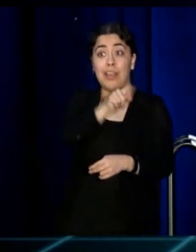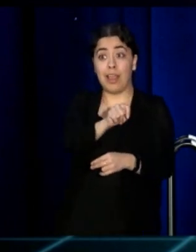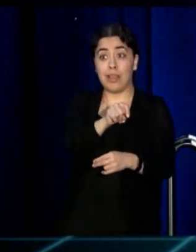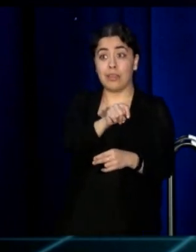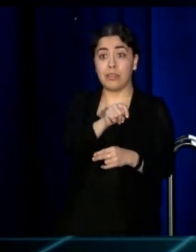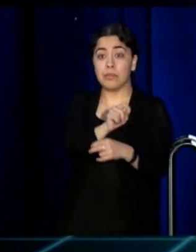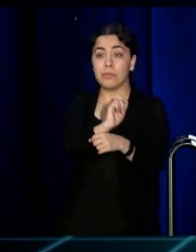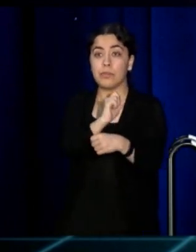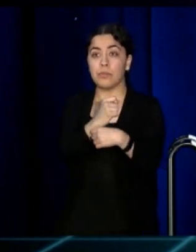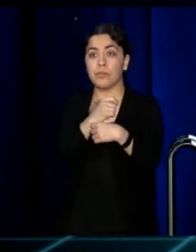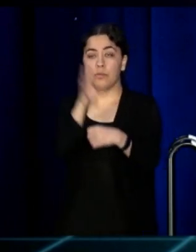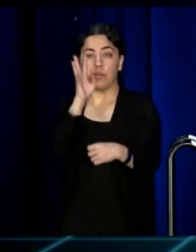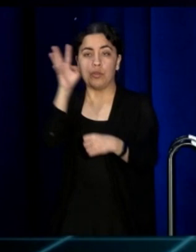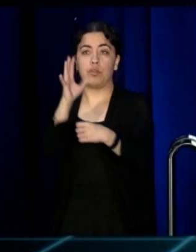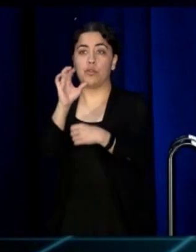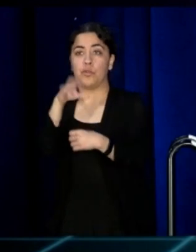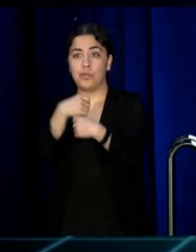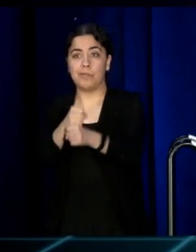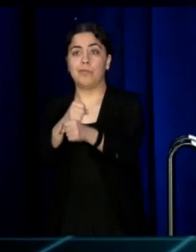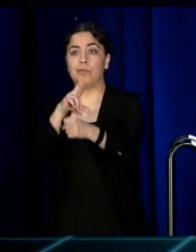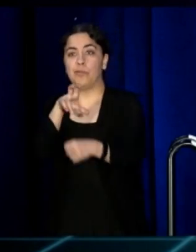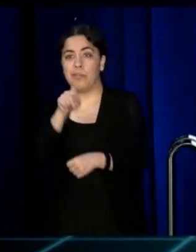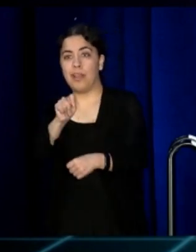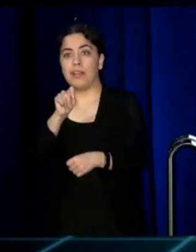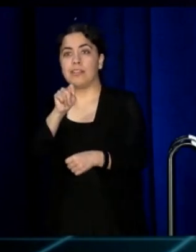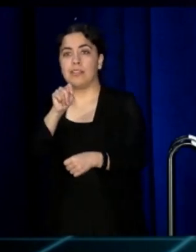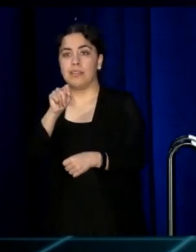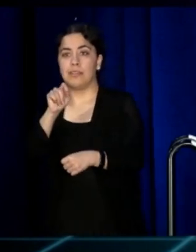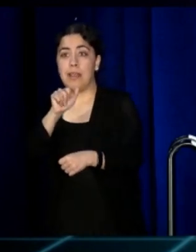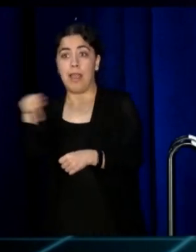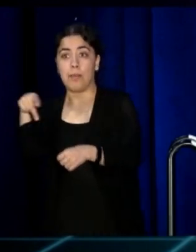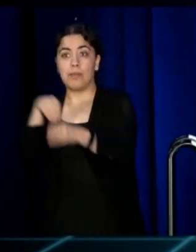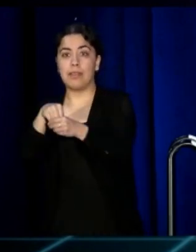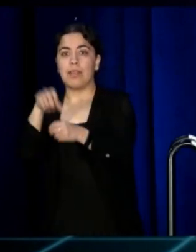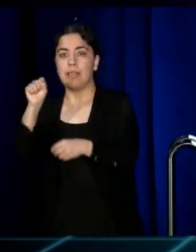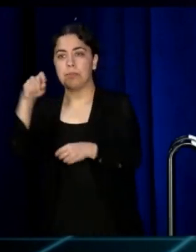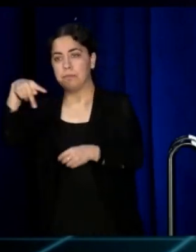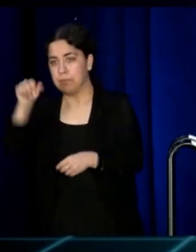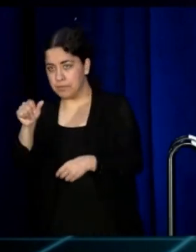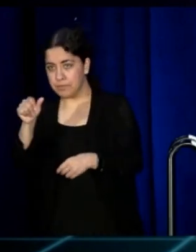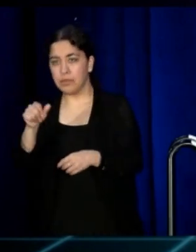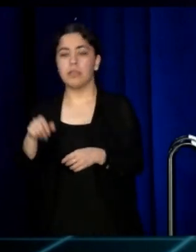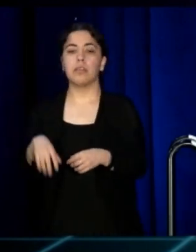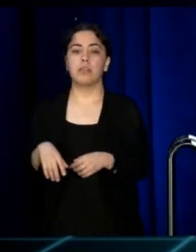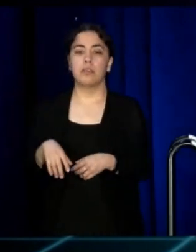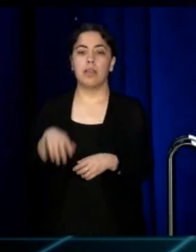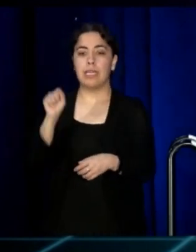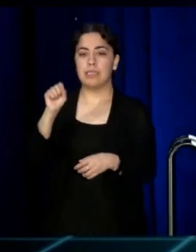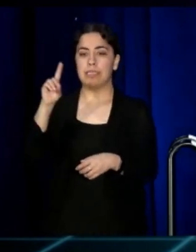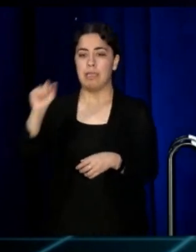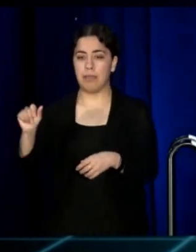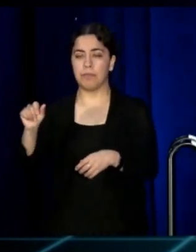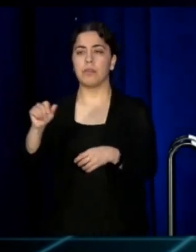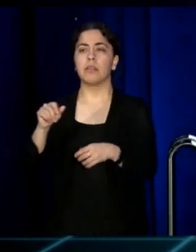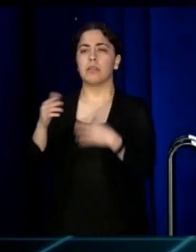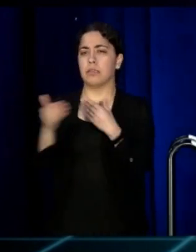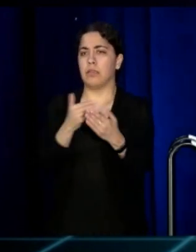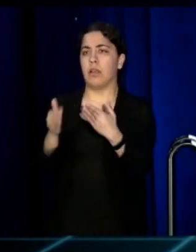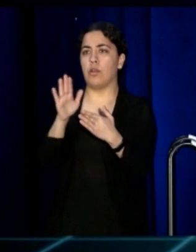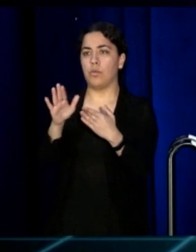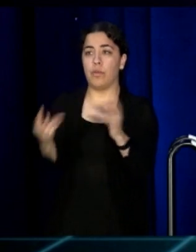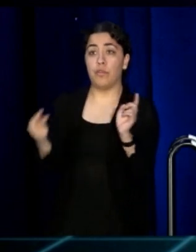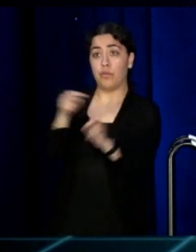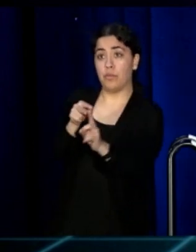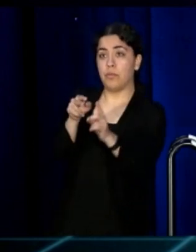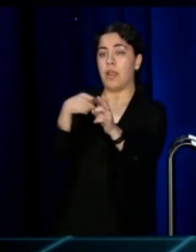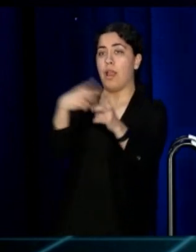Create React app and an SPA. Regardless of what you think about everything going on along the framework line, I just wanted to kind of write some